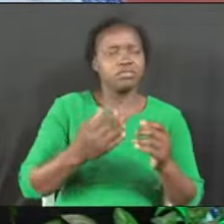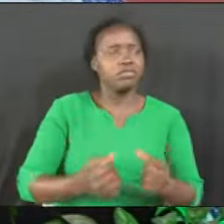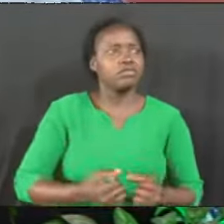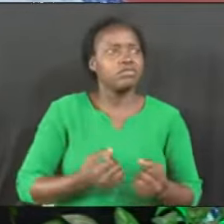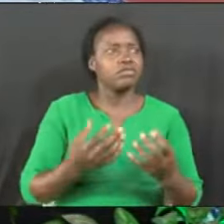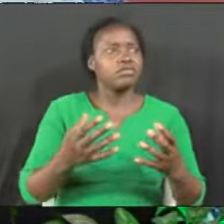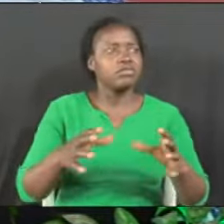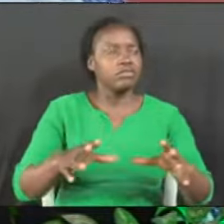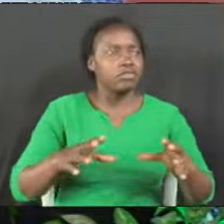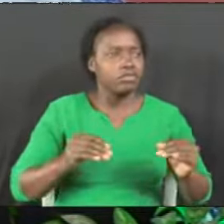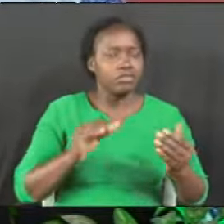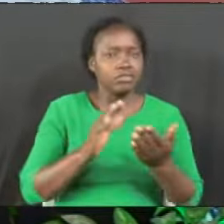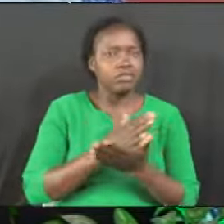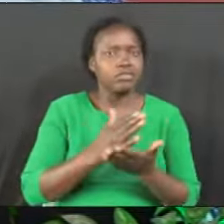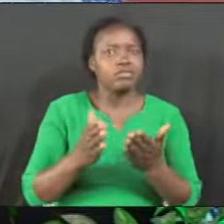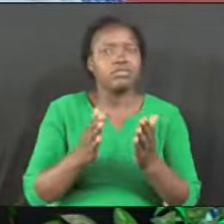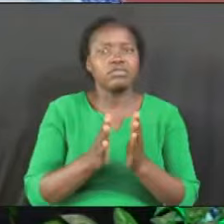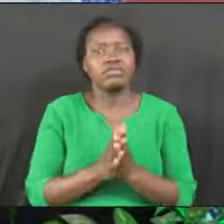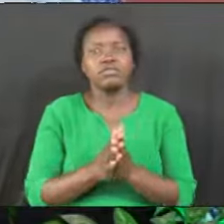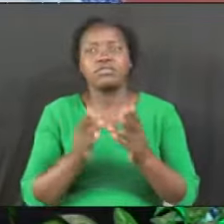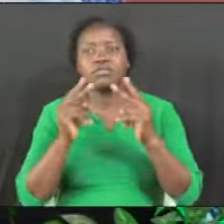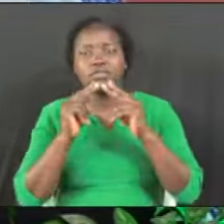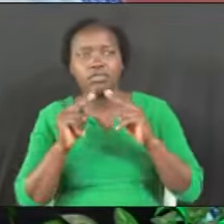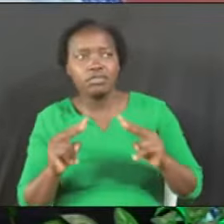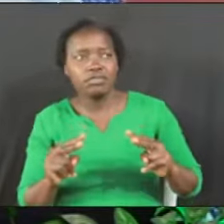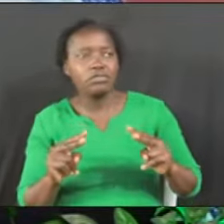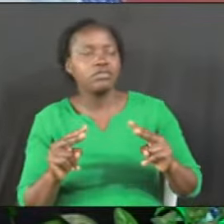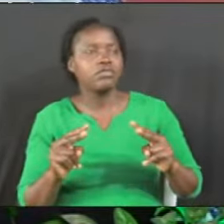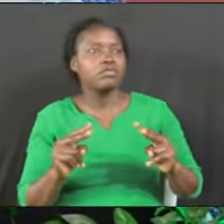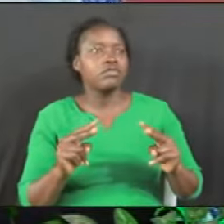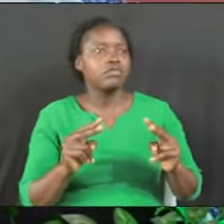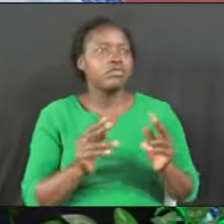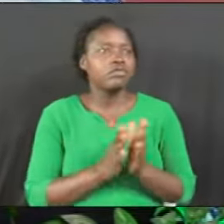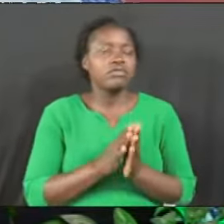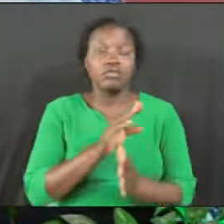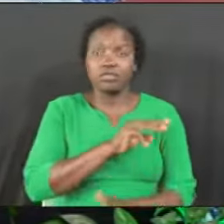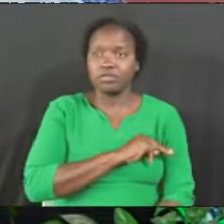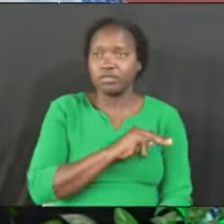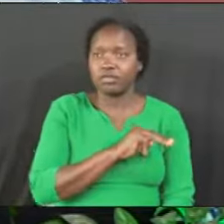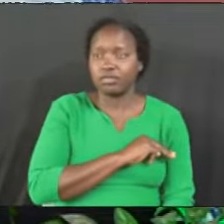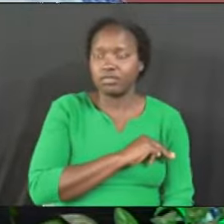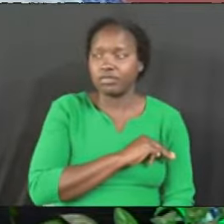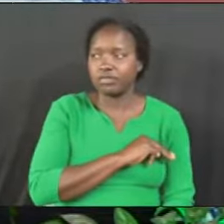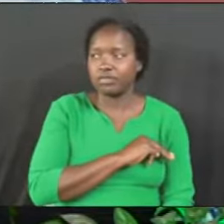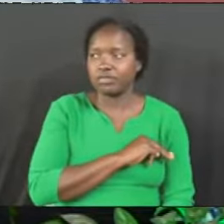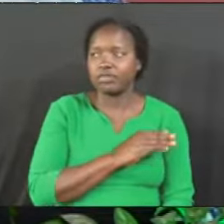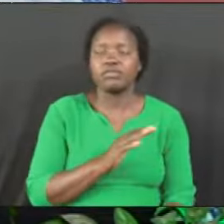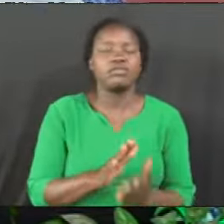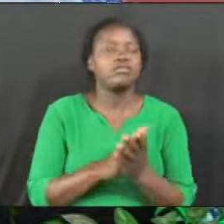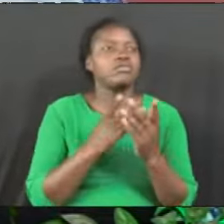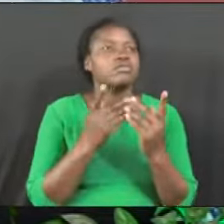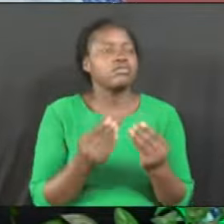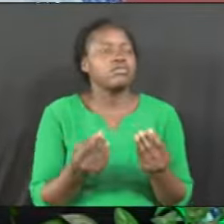grace, he will share his peace, he will share his mercy, he will share his tenderness, he will share his